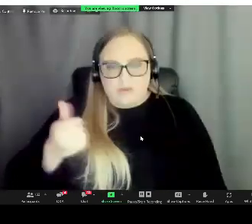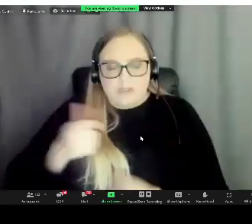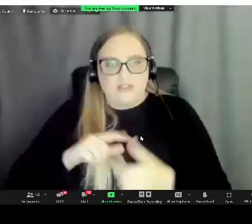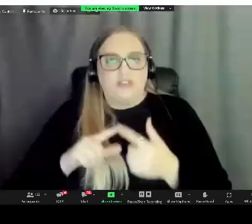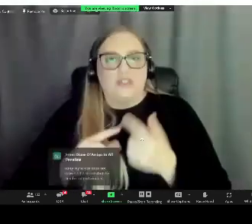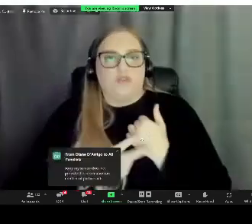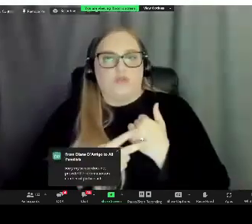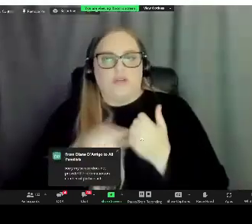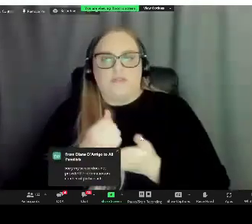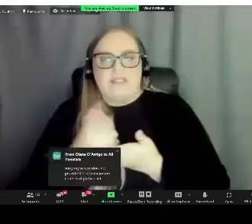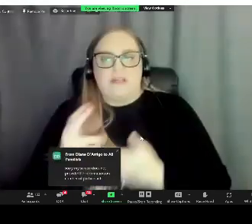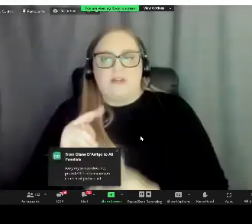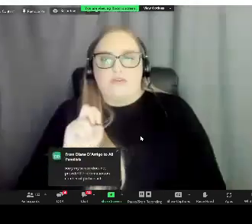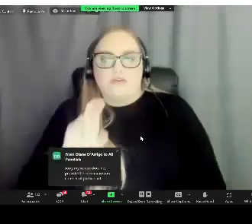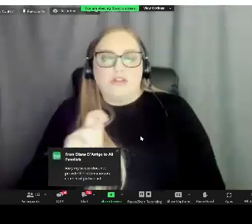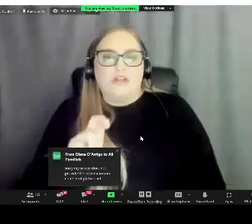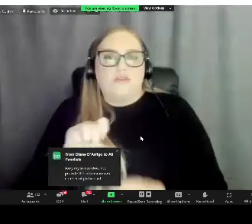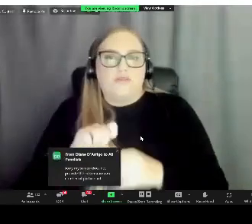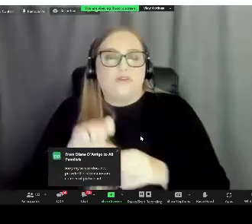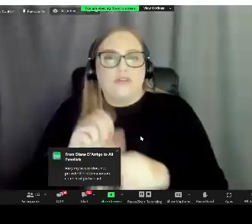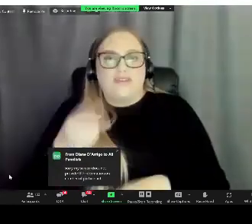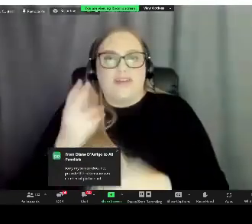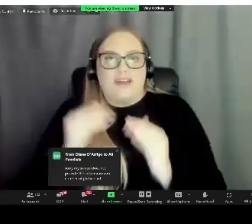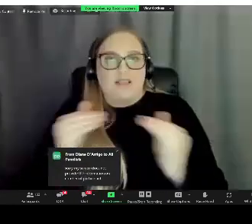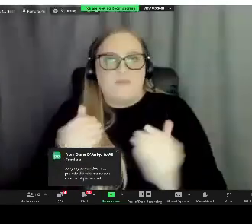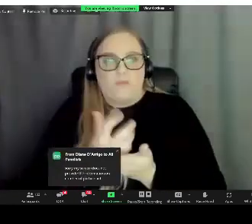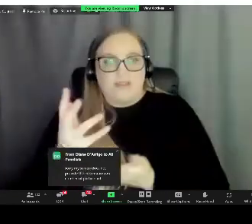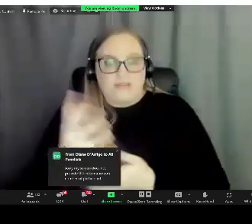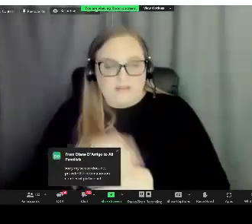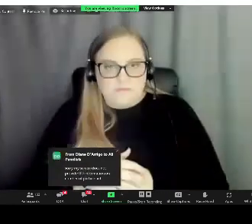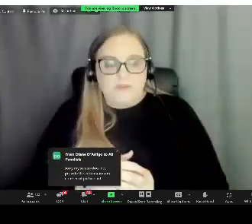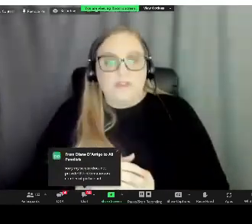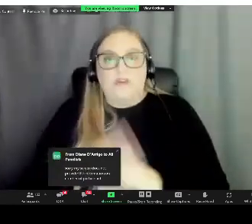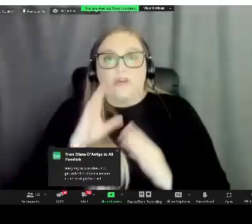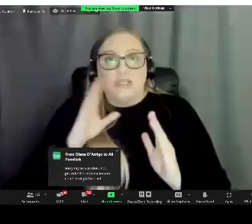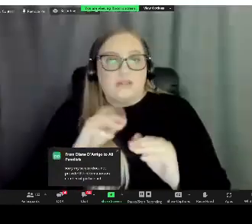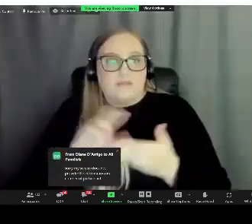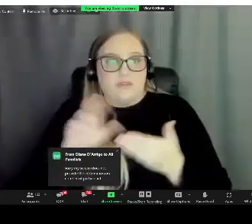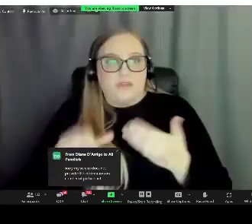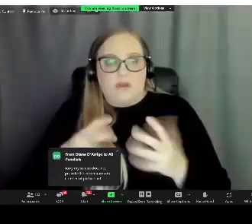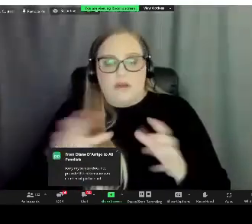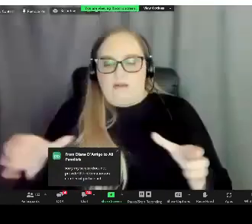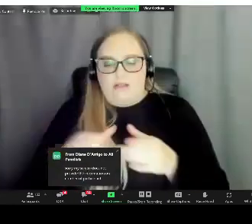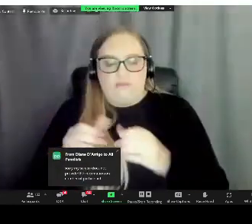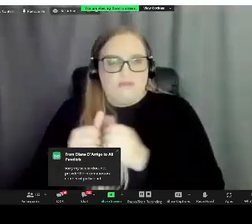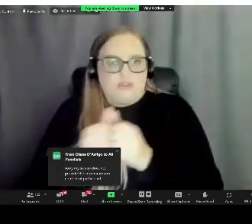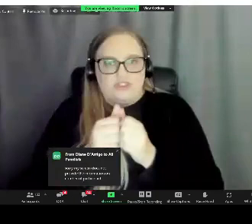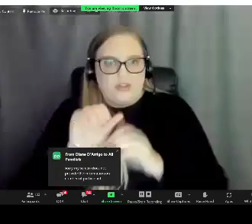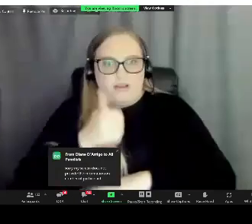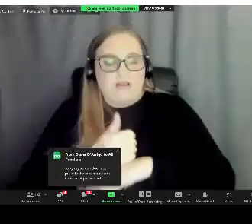spent nuclear fuel and high-level waste. Expected results from their project include a collaboration hub for constructive